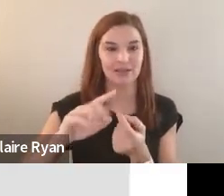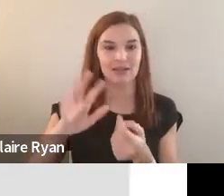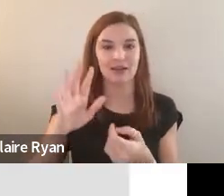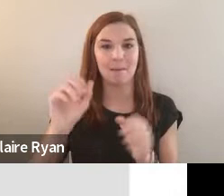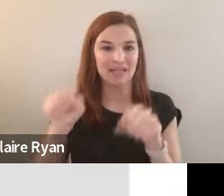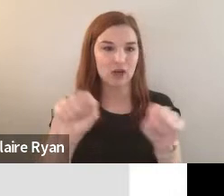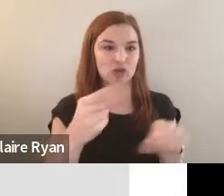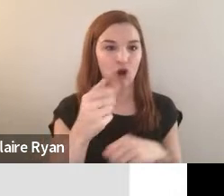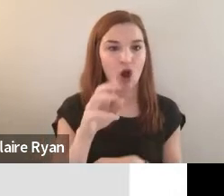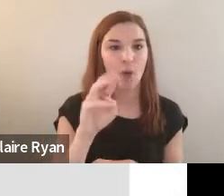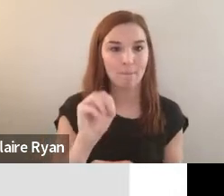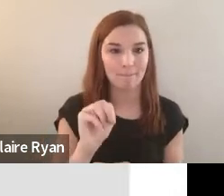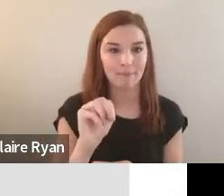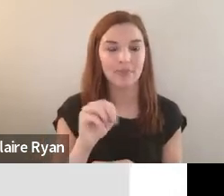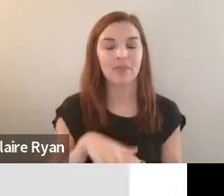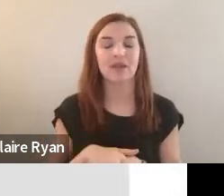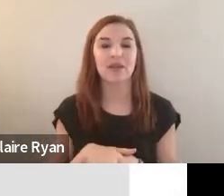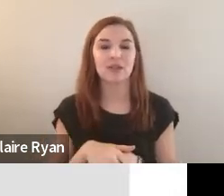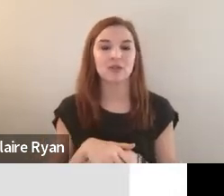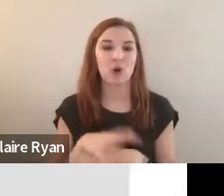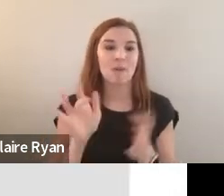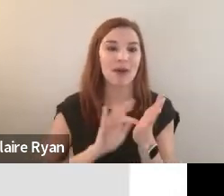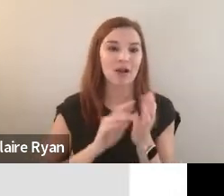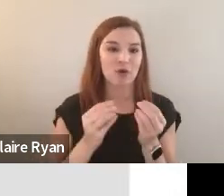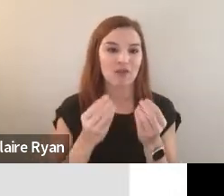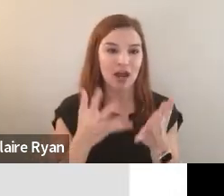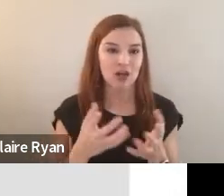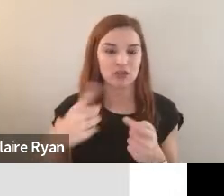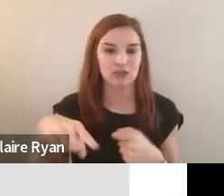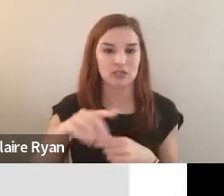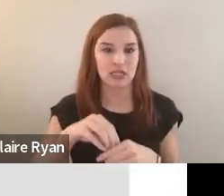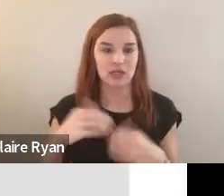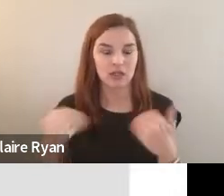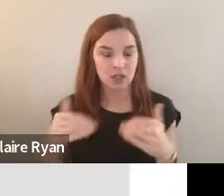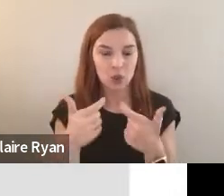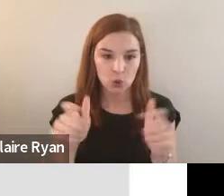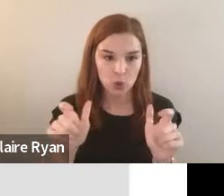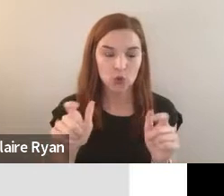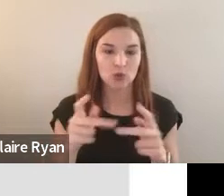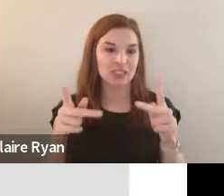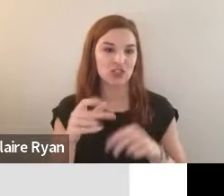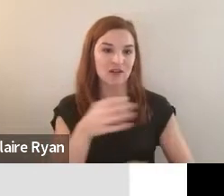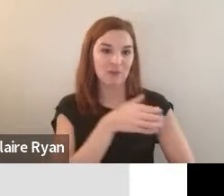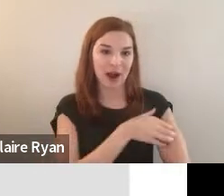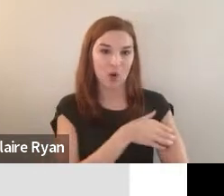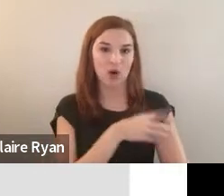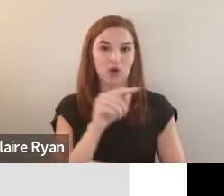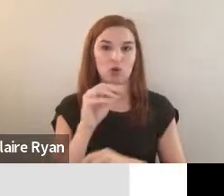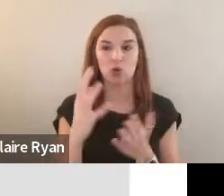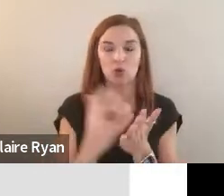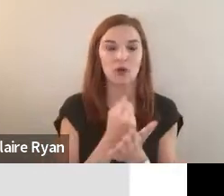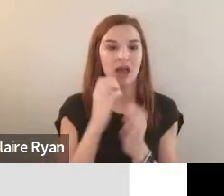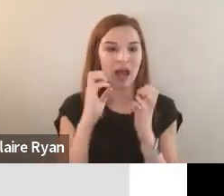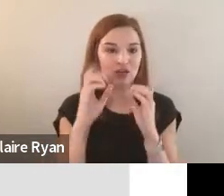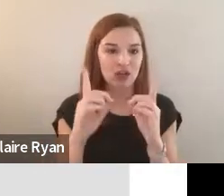address them, work to prevent them or minimize any potential harm that could be caused. So that means that medical providers, are